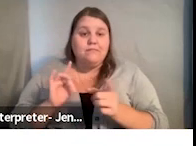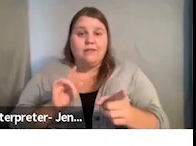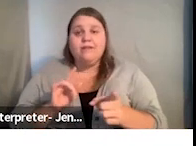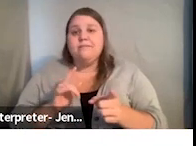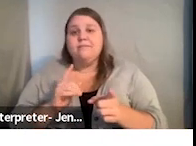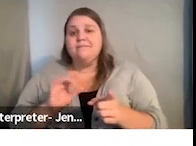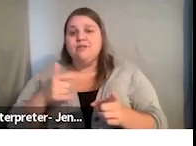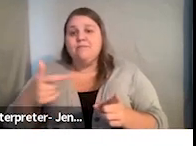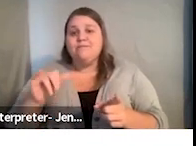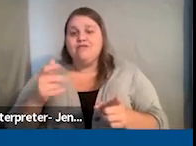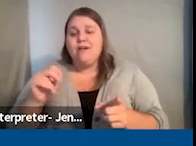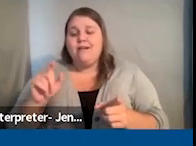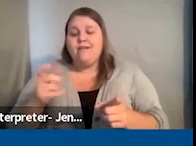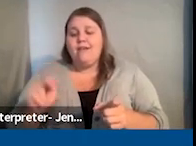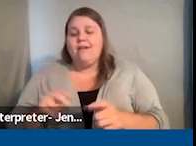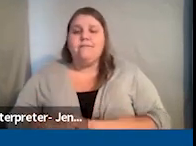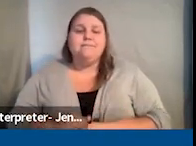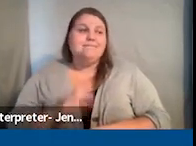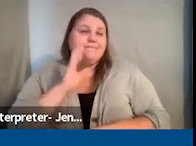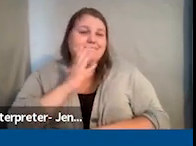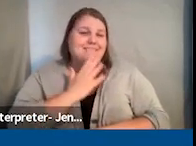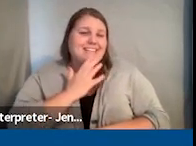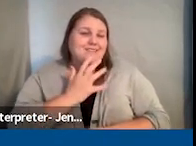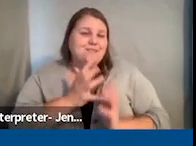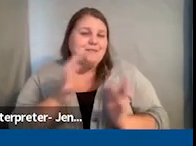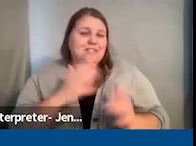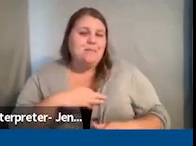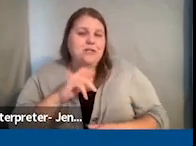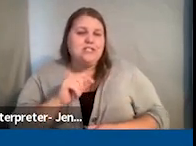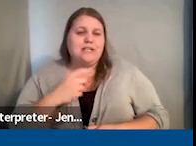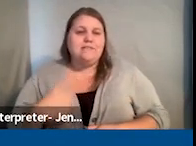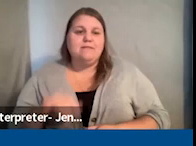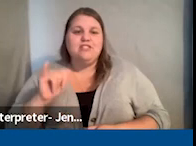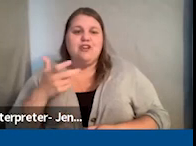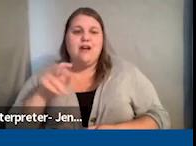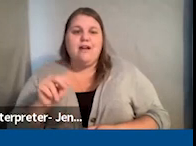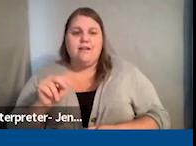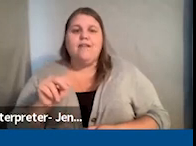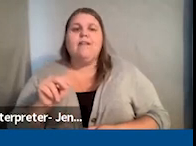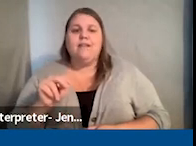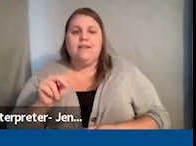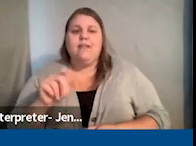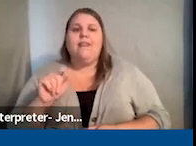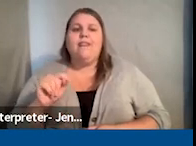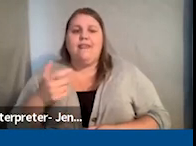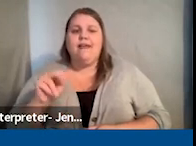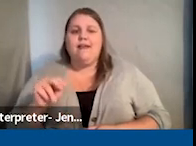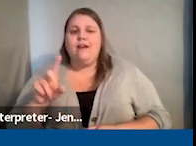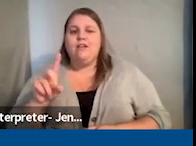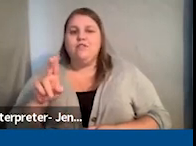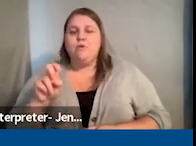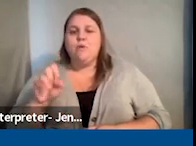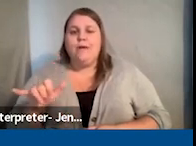Jonathan. Okay, thank you very much. I appreciate it. Again, my name is John Dewey, and I am the Single Family Relations Manager with